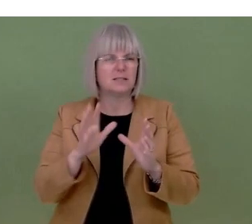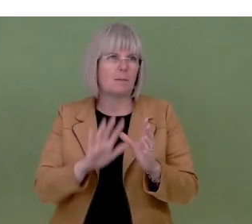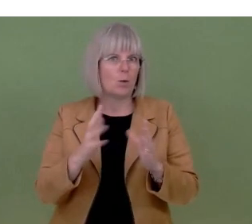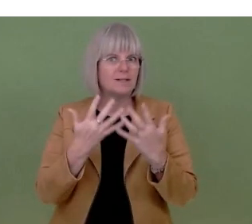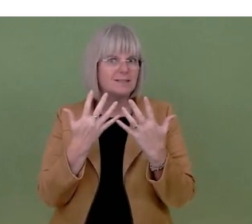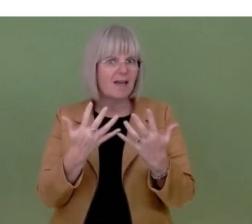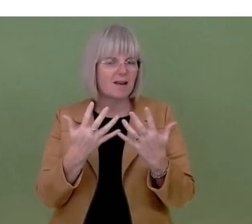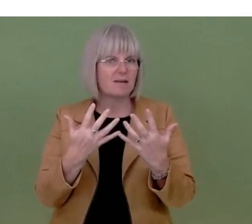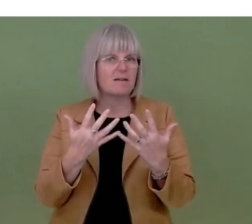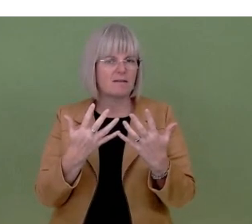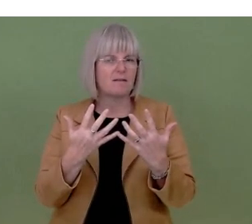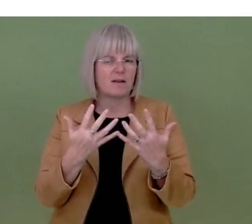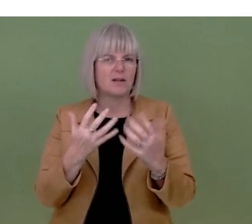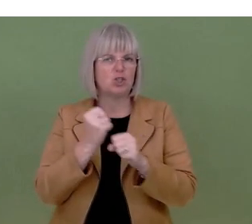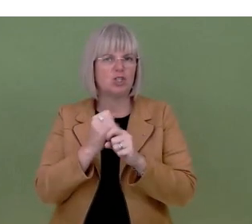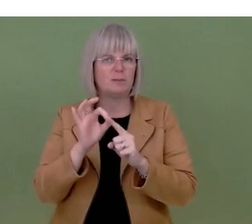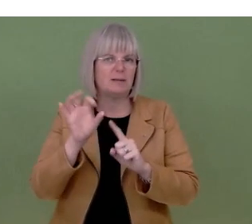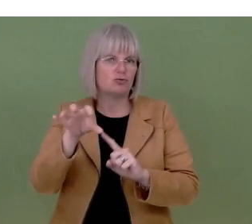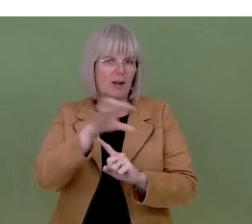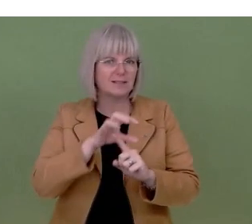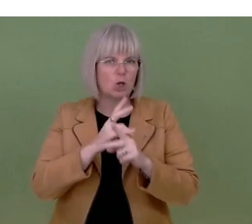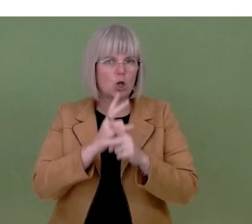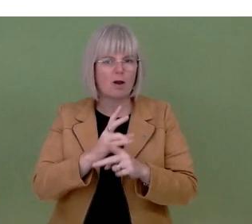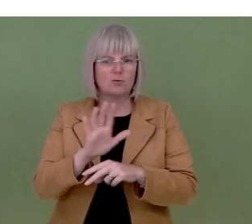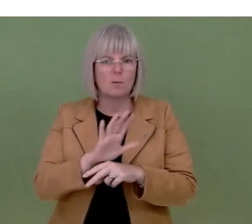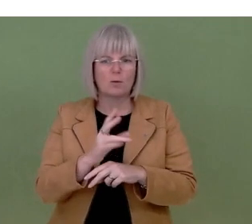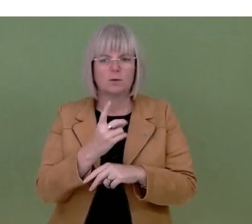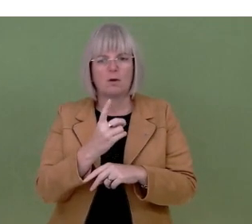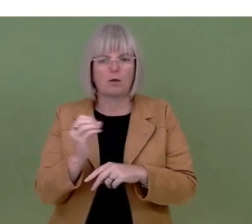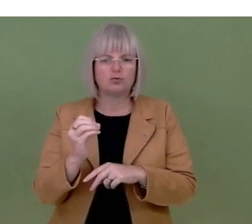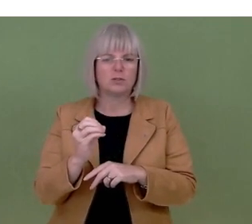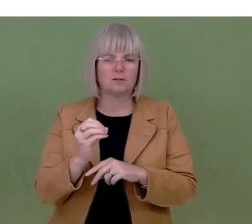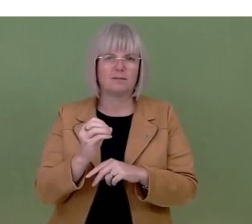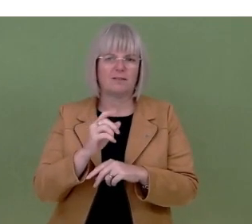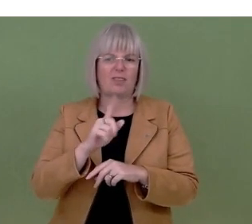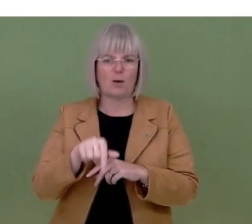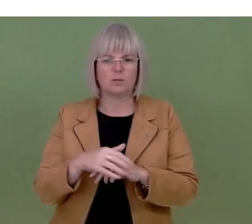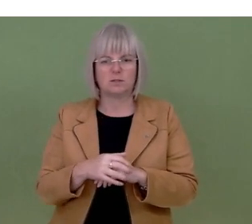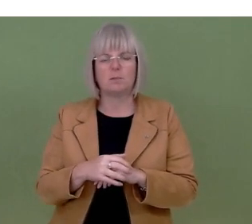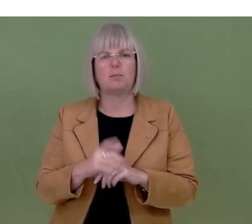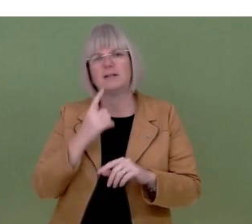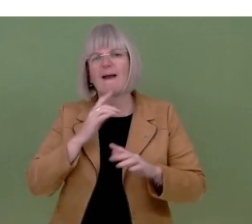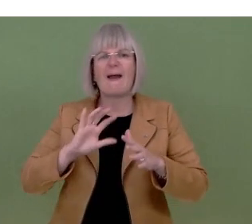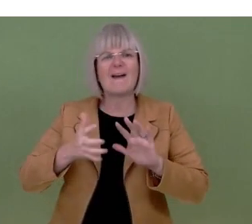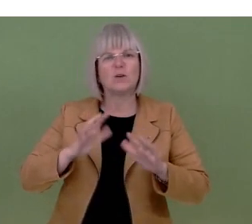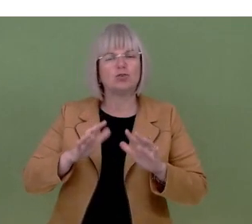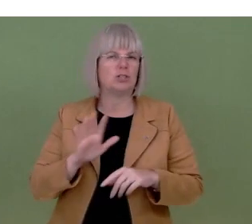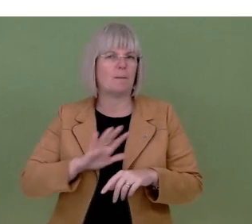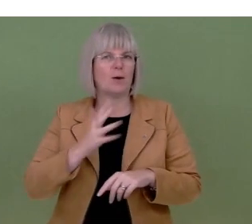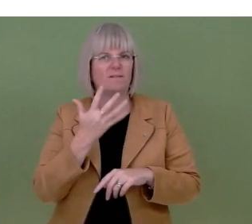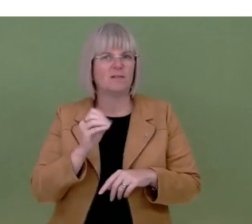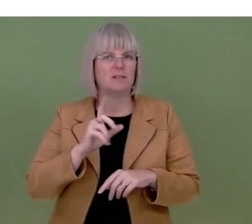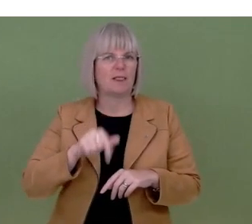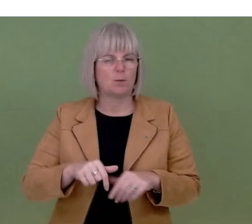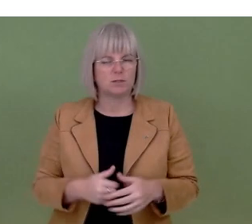they do vary in sizes, but broadly speaking, the average is about 50,000. And there's been, I guess, general